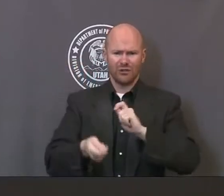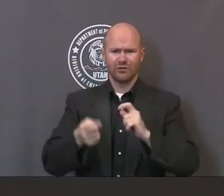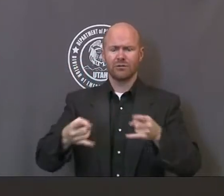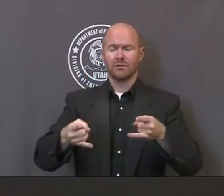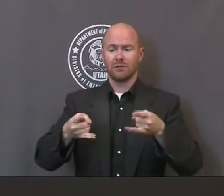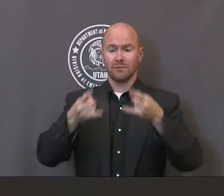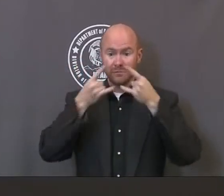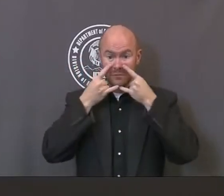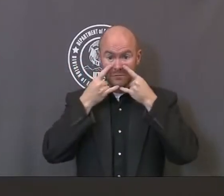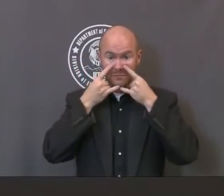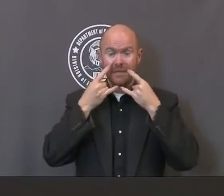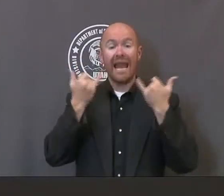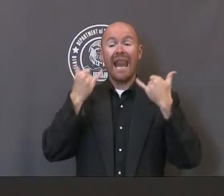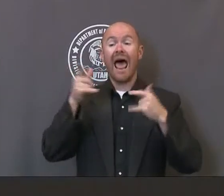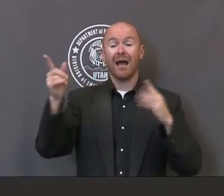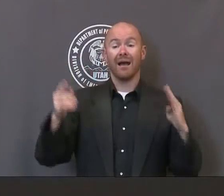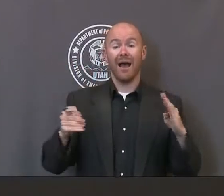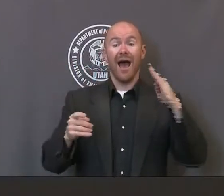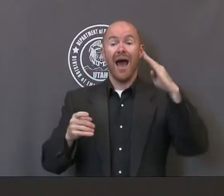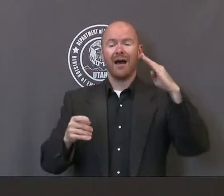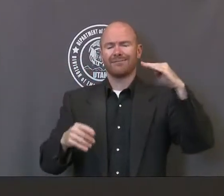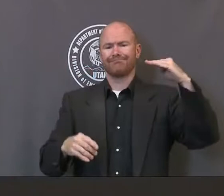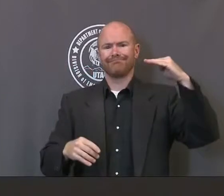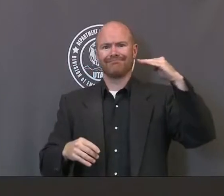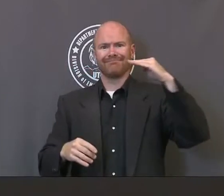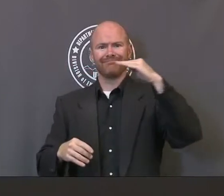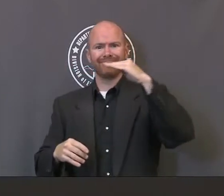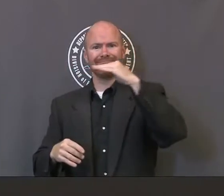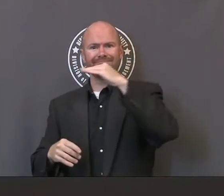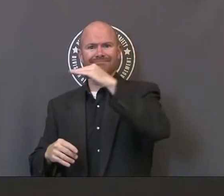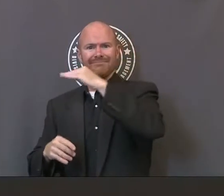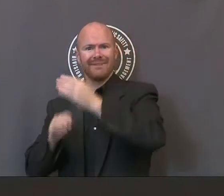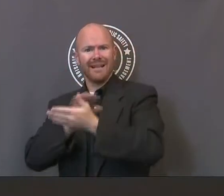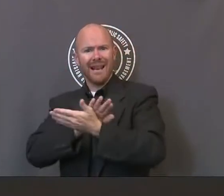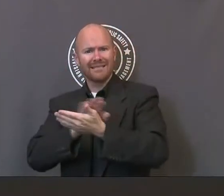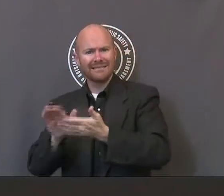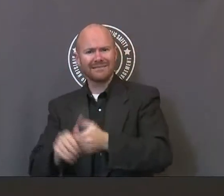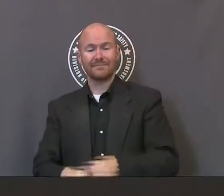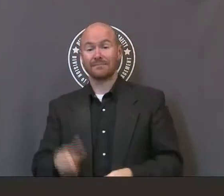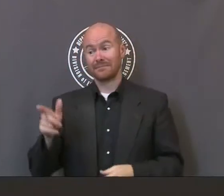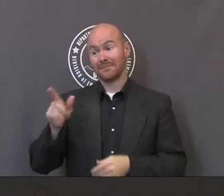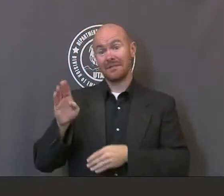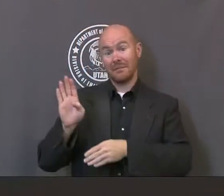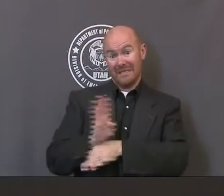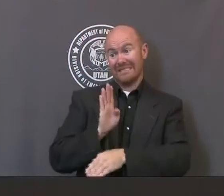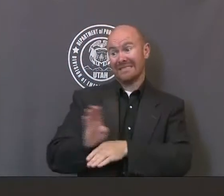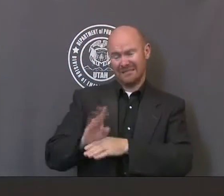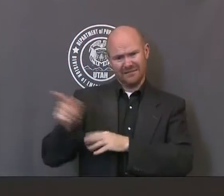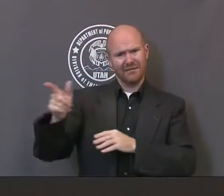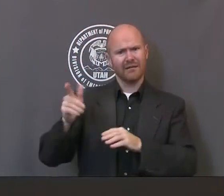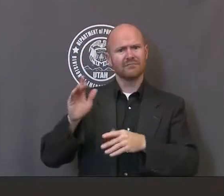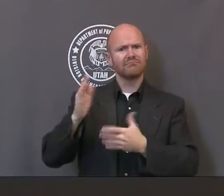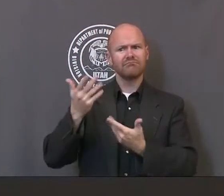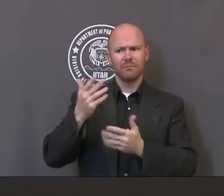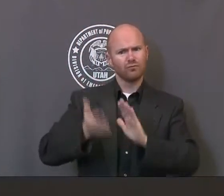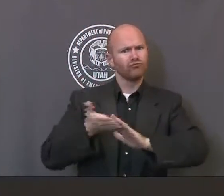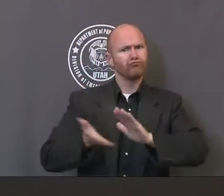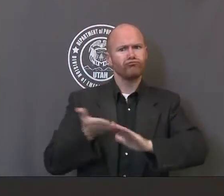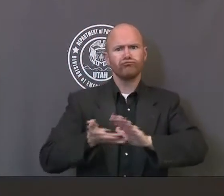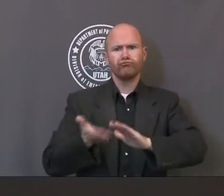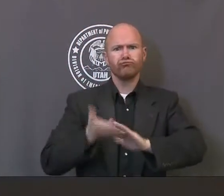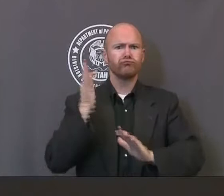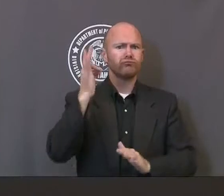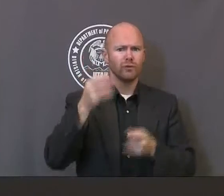Why? Because they focused on it. Businesses have learned how to function successfully in the new environment of this pandemic as